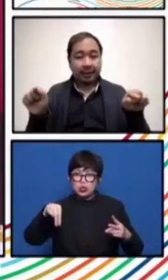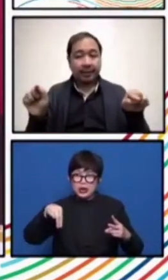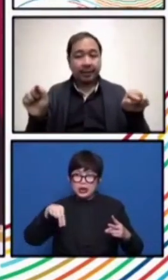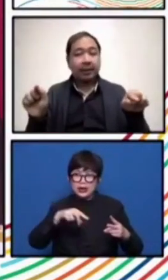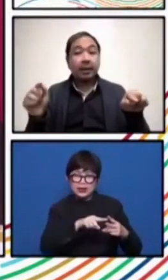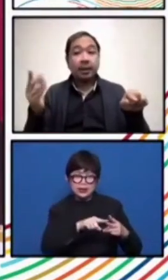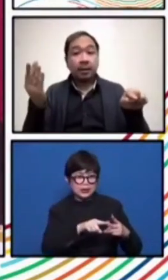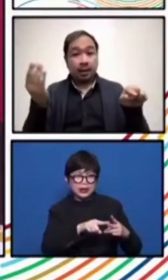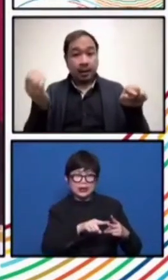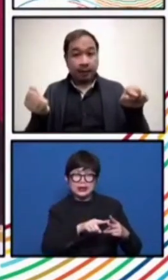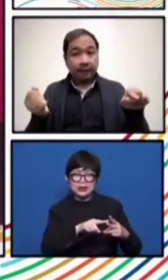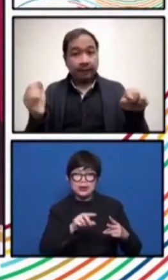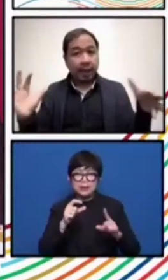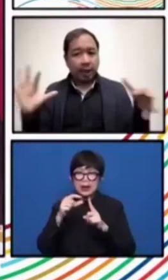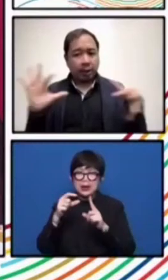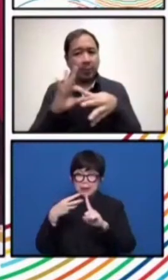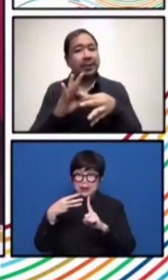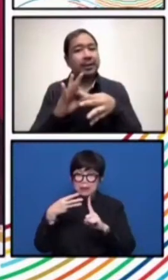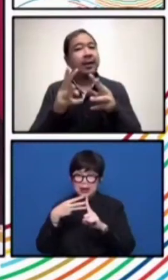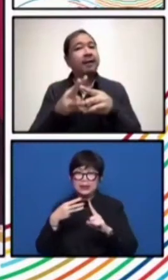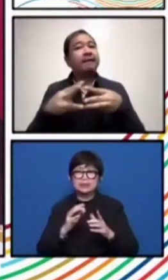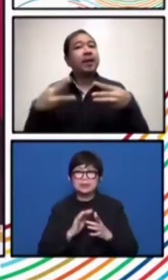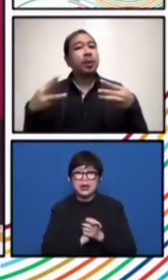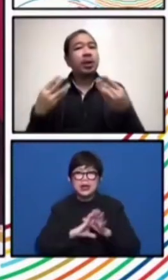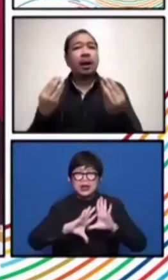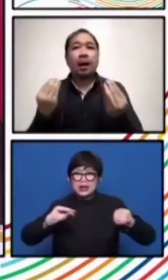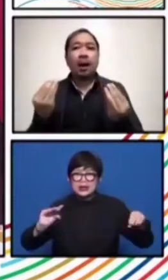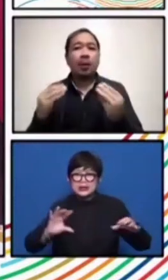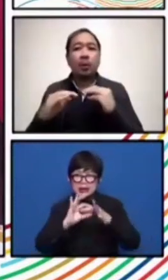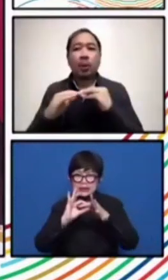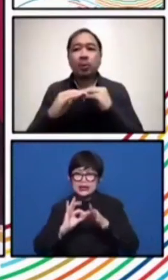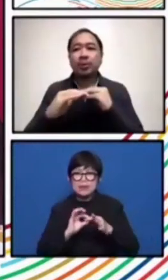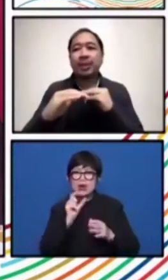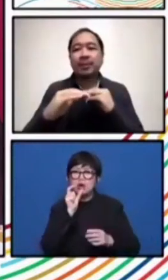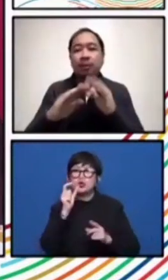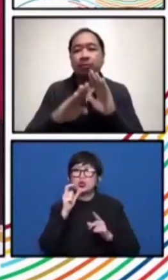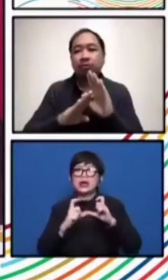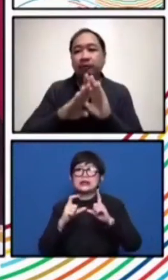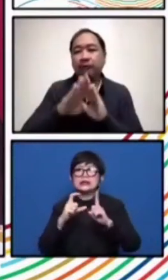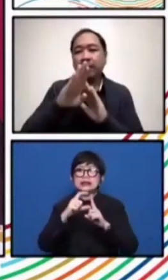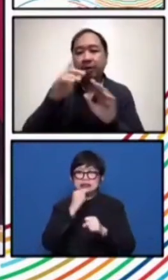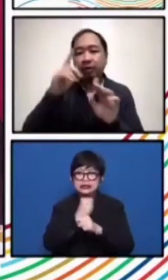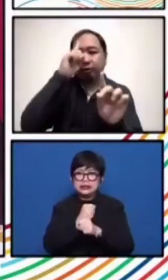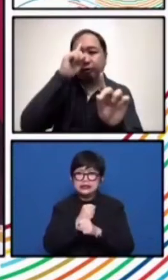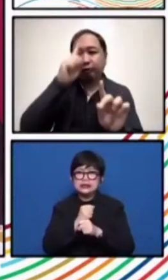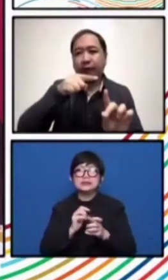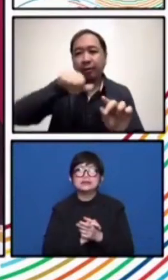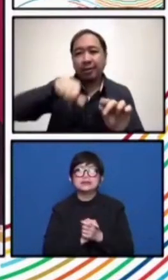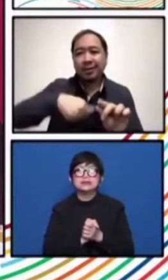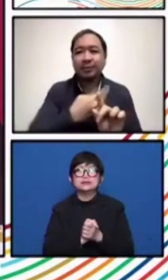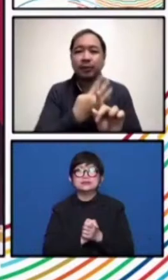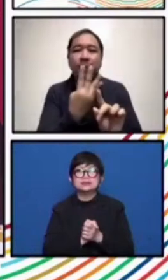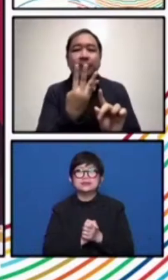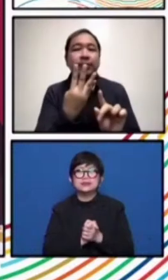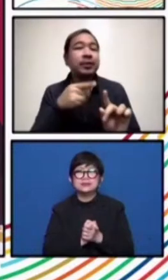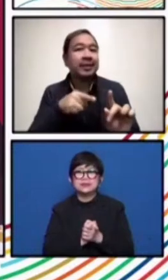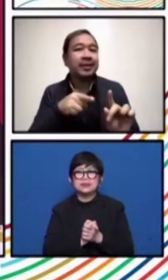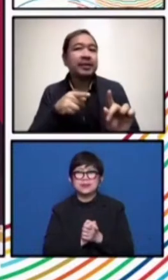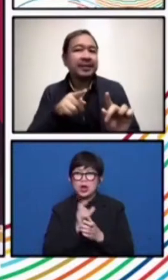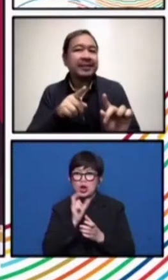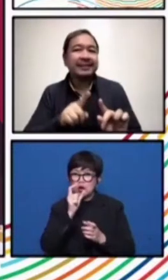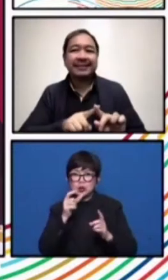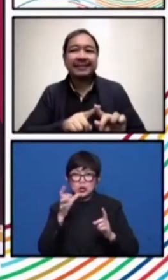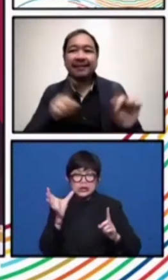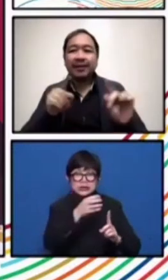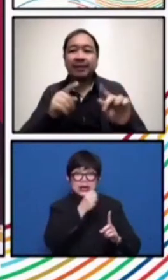cooperation framework on the sustainable development goals under which all the activities of the United Nations